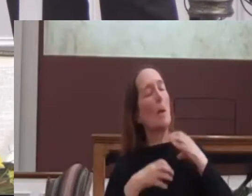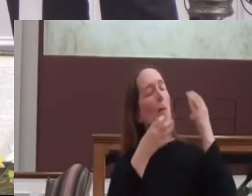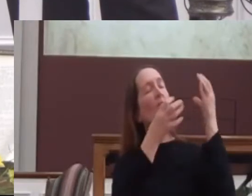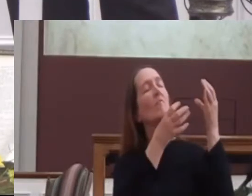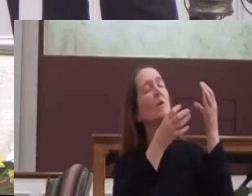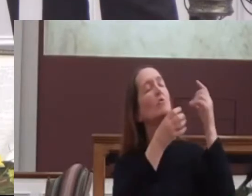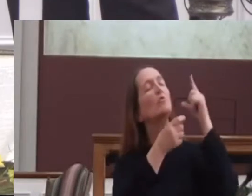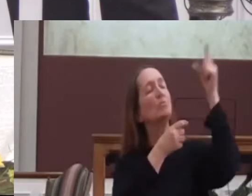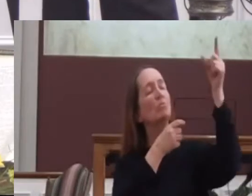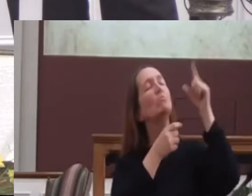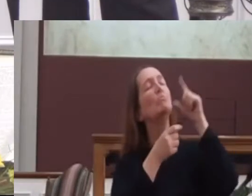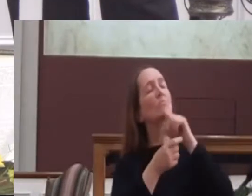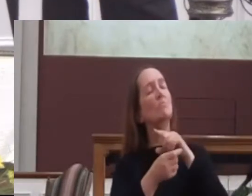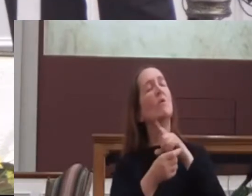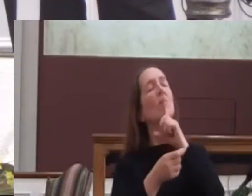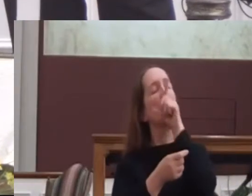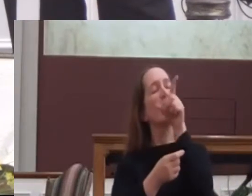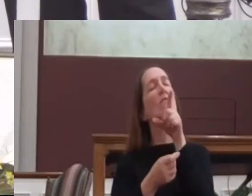not confessed